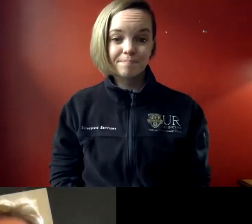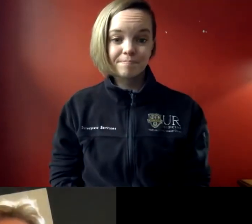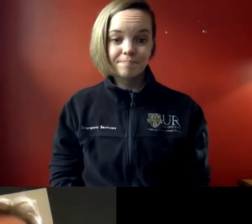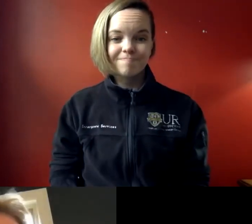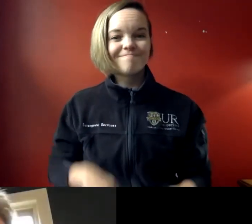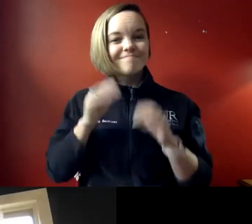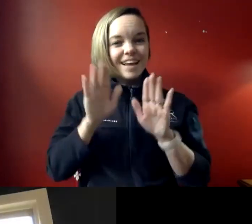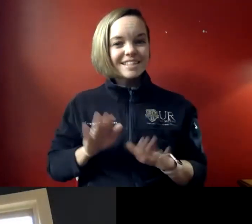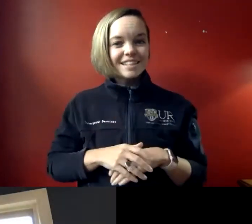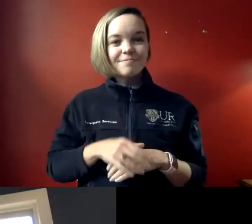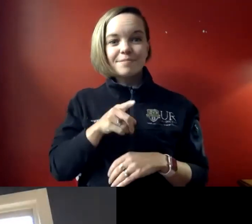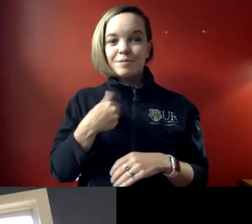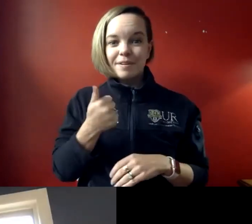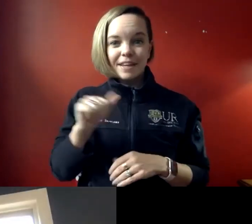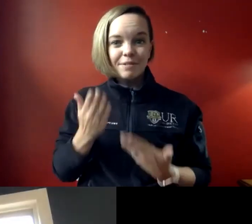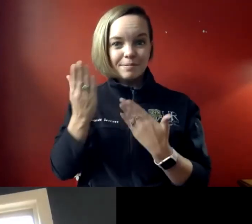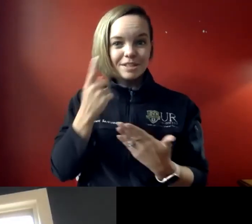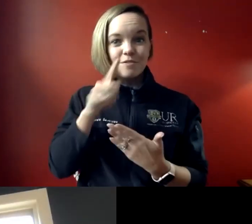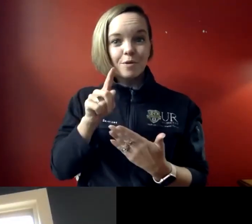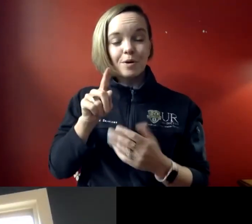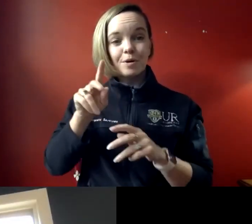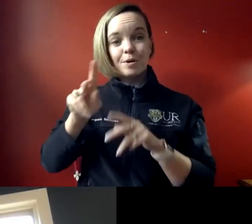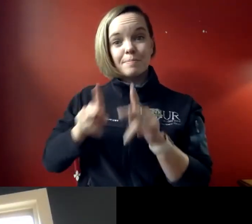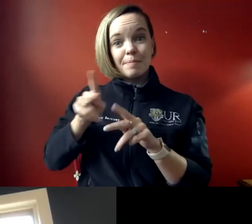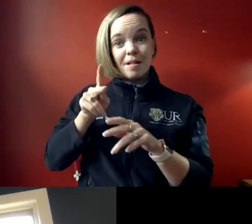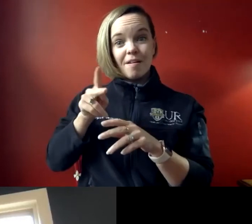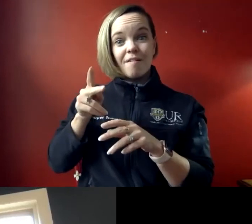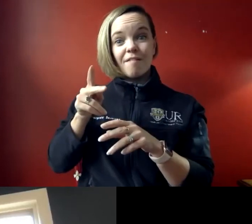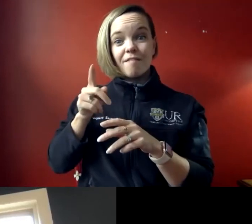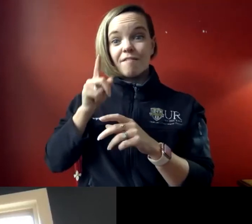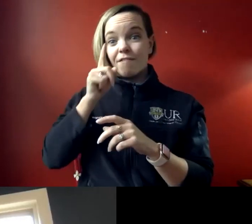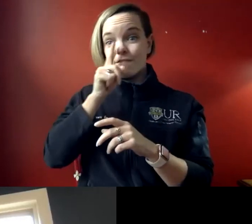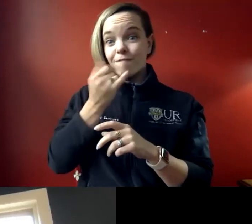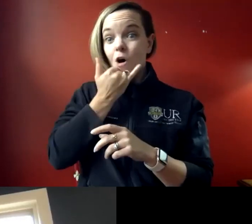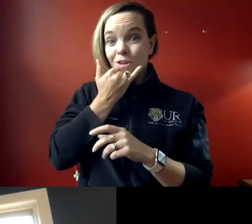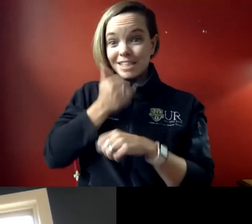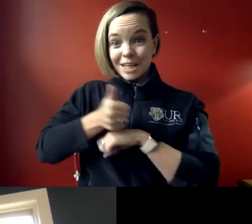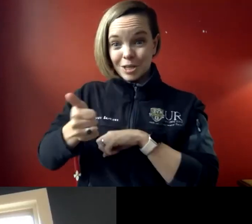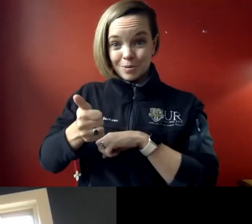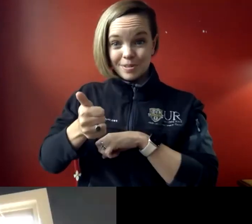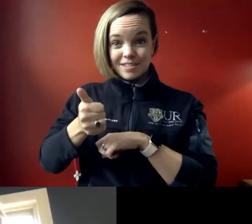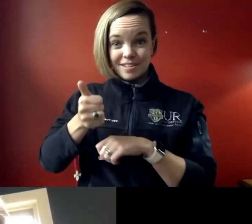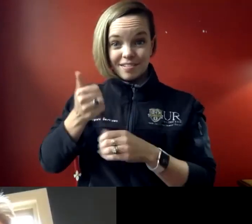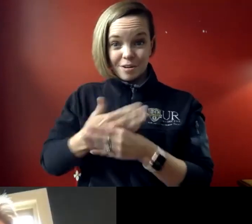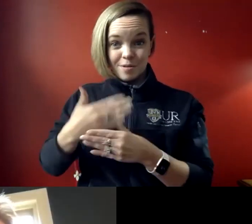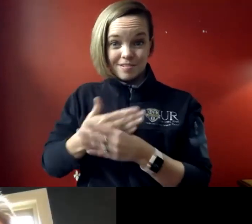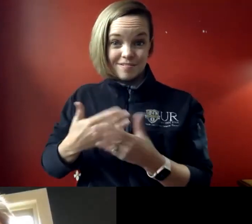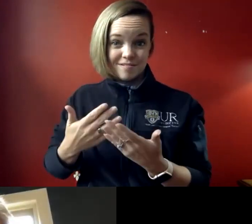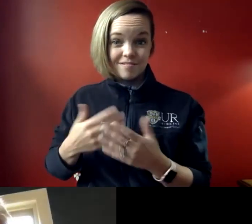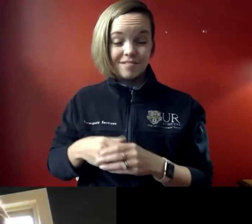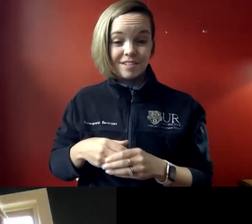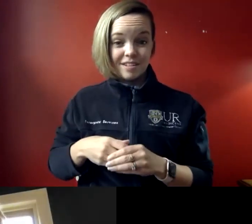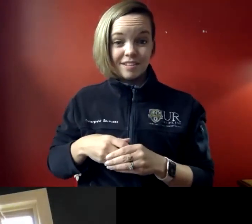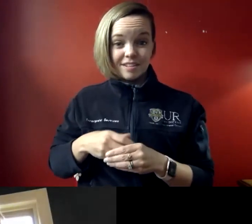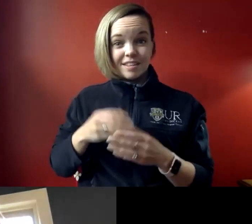you have recommendations for those who are falsely accused of discrimination, the investigation and the possibility that false rumors